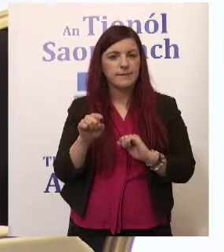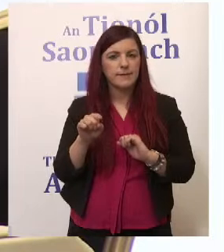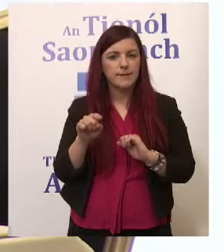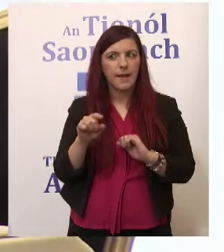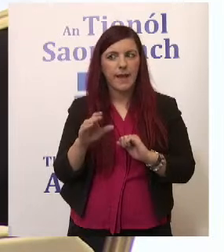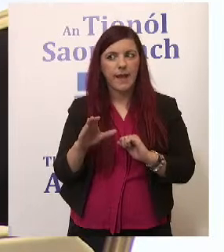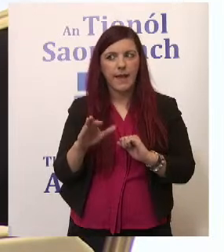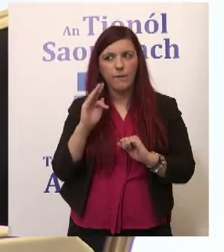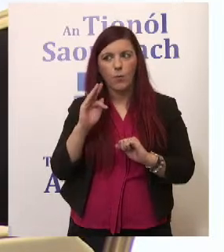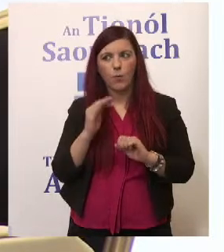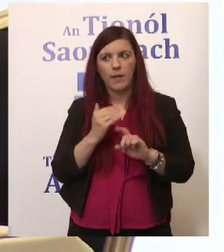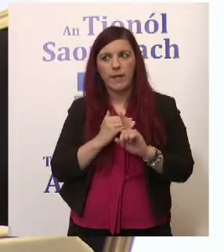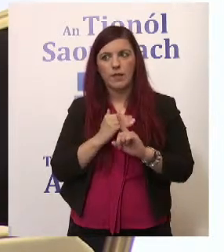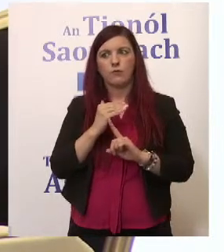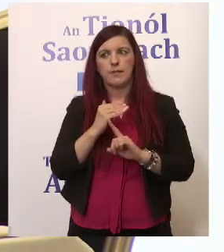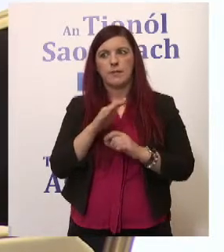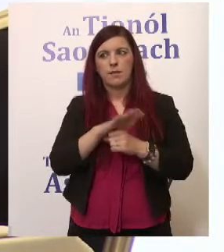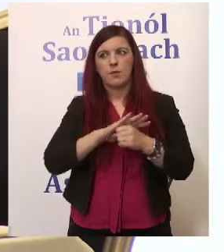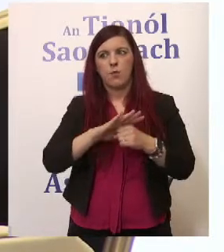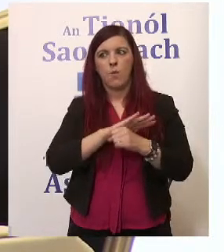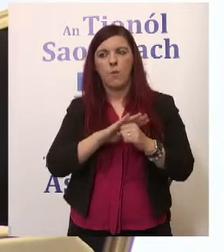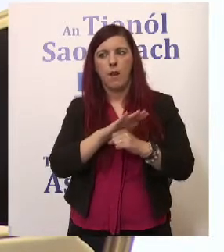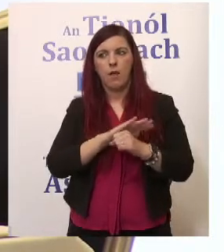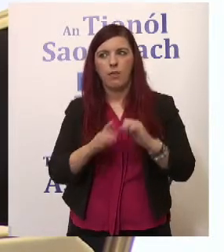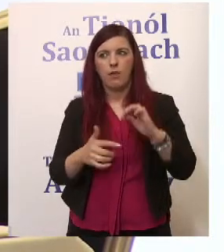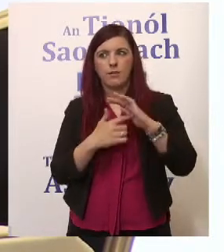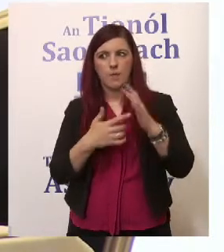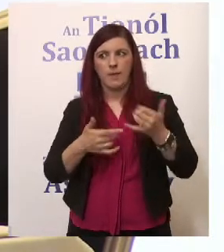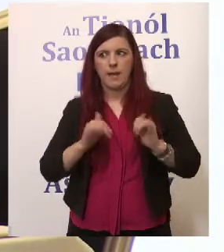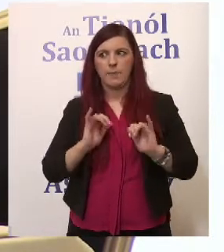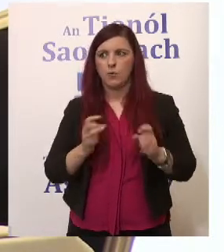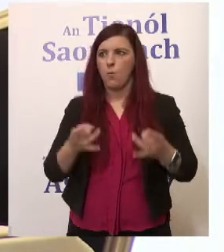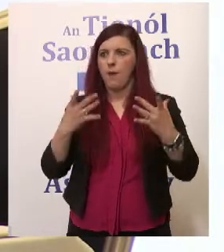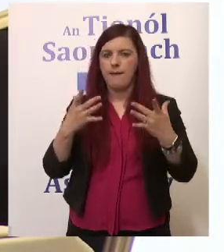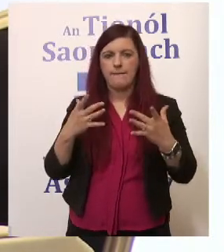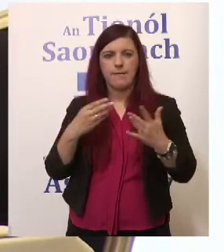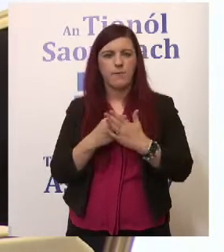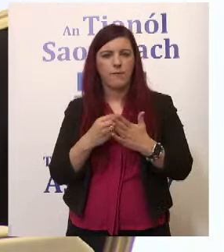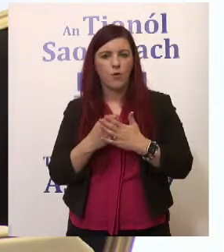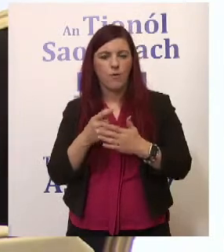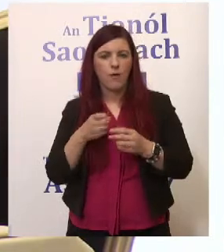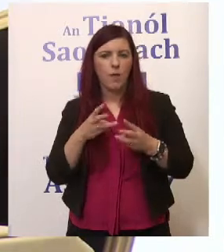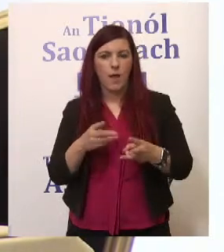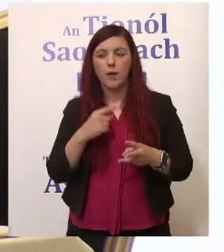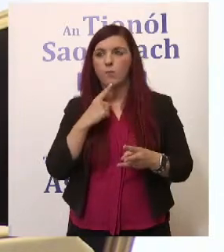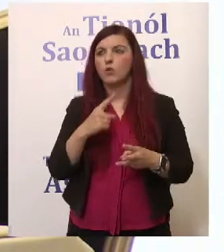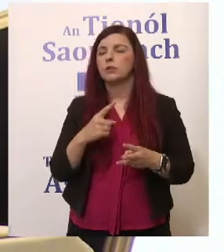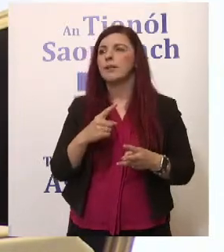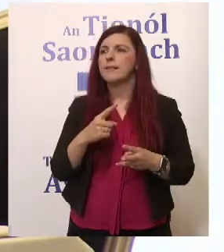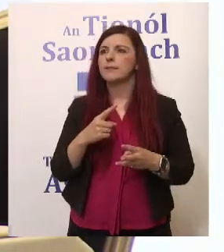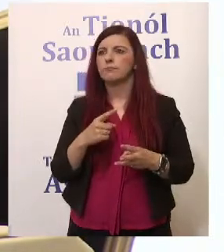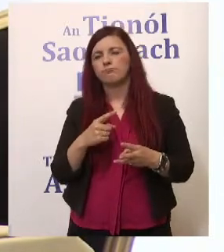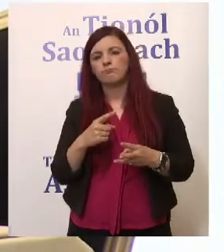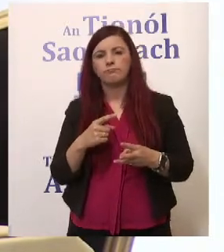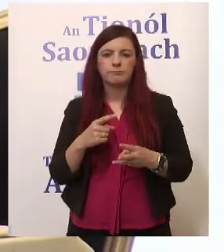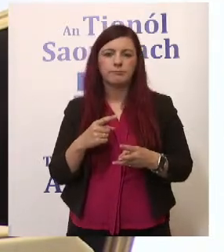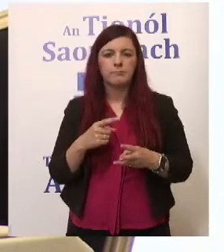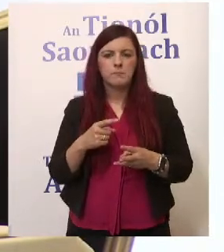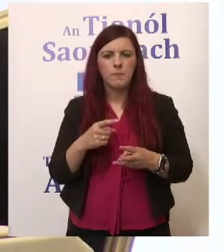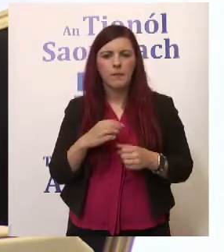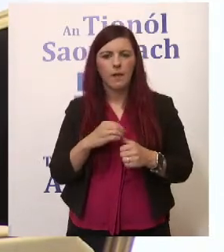up the local authorities to be able to raise the revenue more extensively. But it comes back to that other question that I was asked